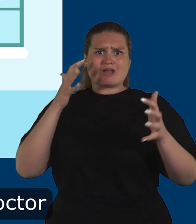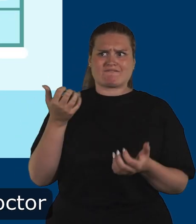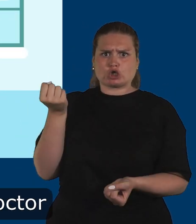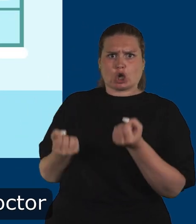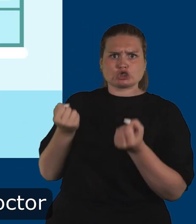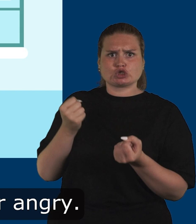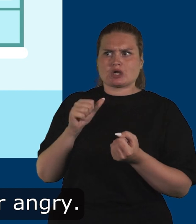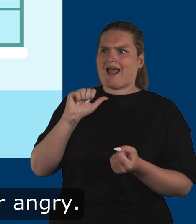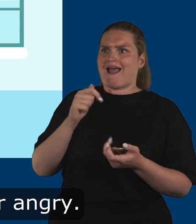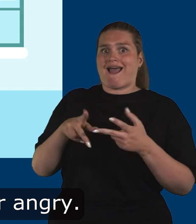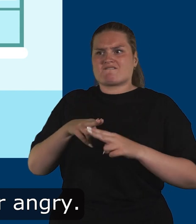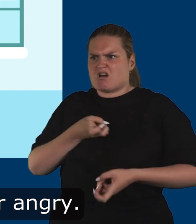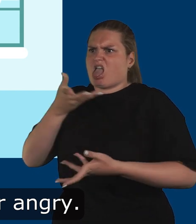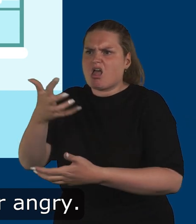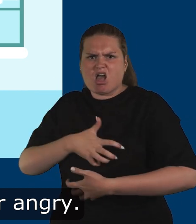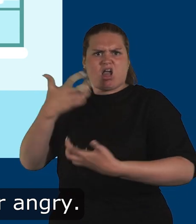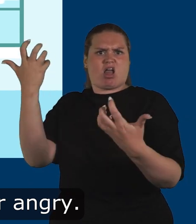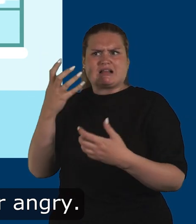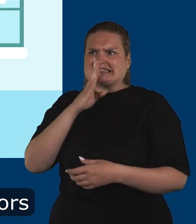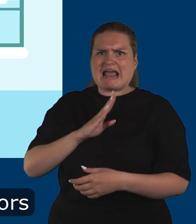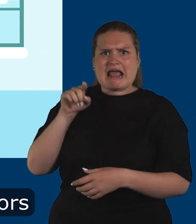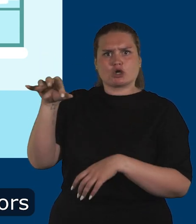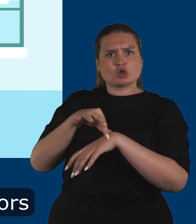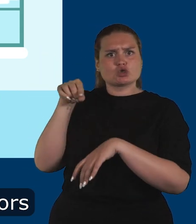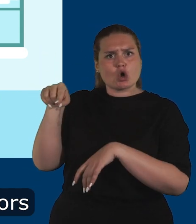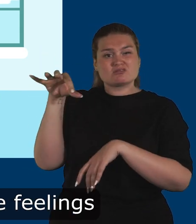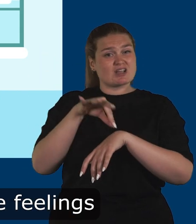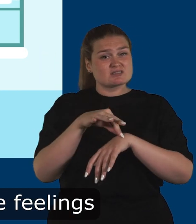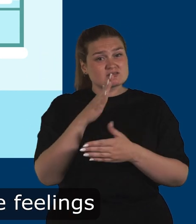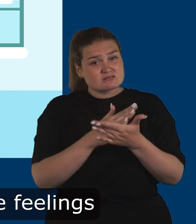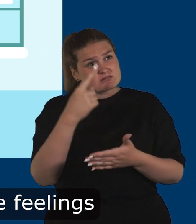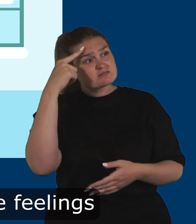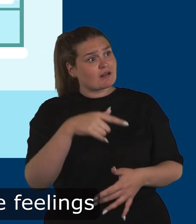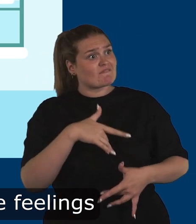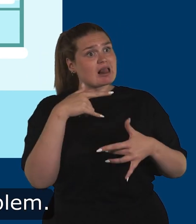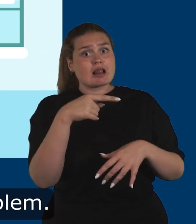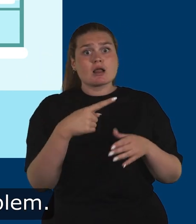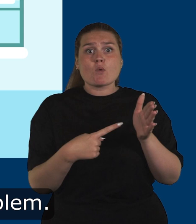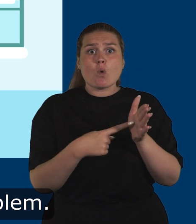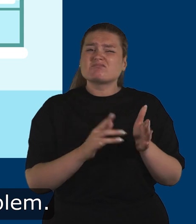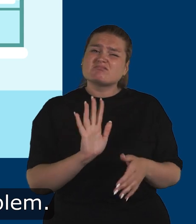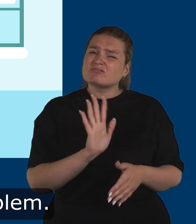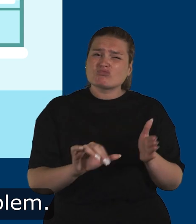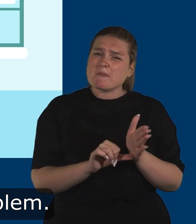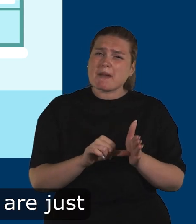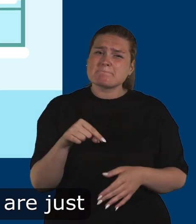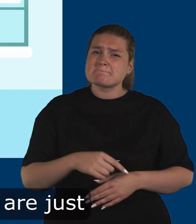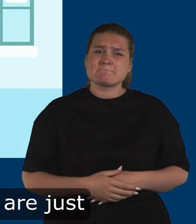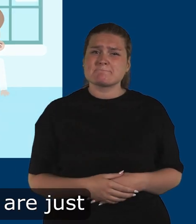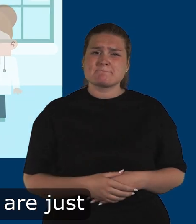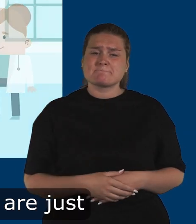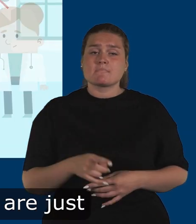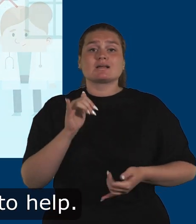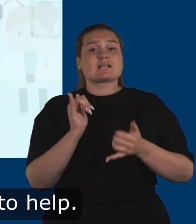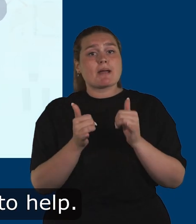if they tell their doctor they feel really sad or angry. Sometimes doctors think that having these feelings is not really a problem. And